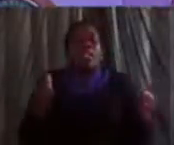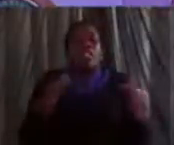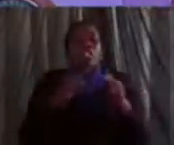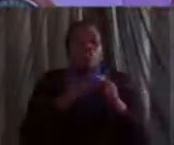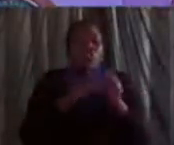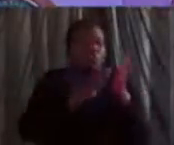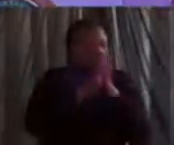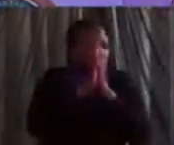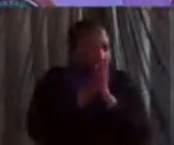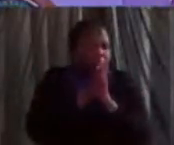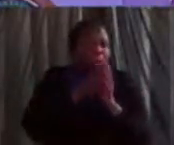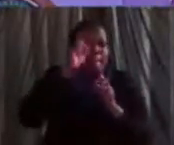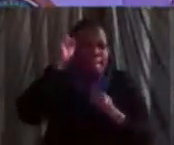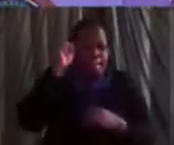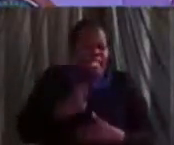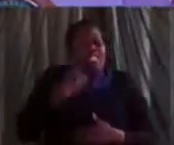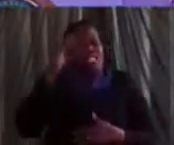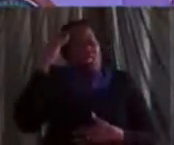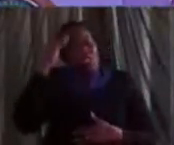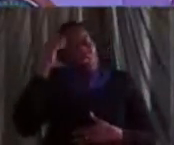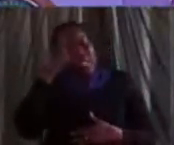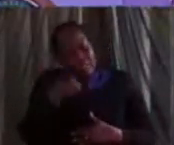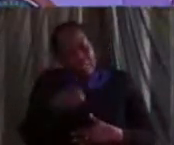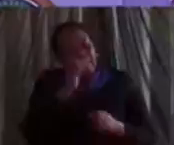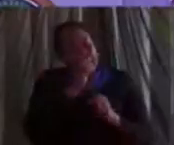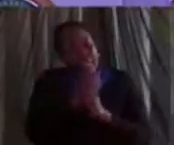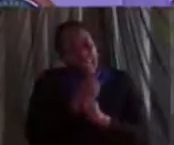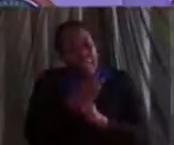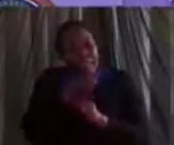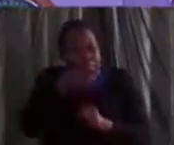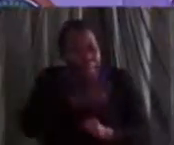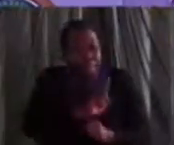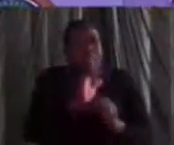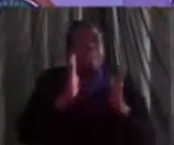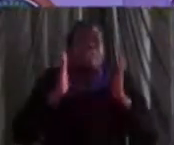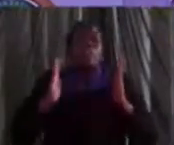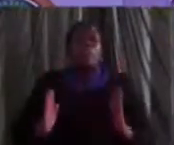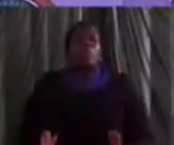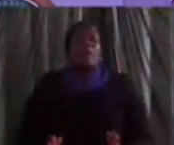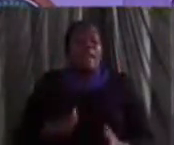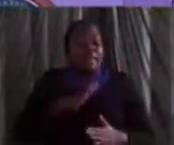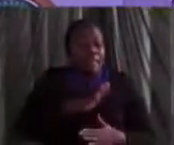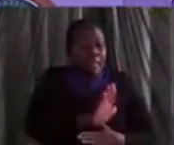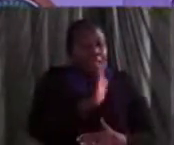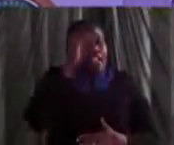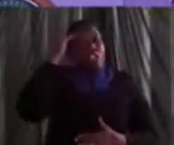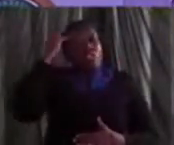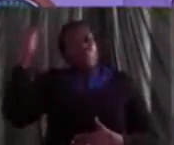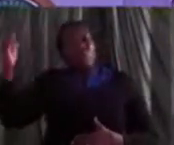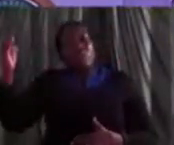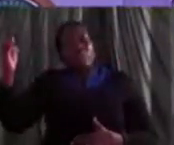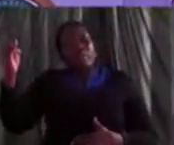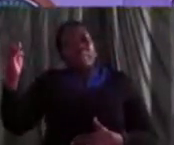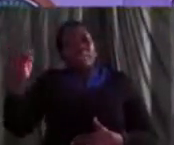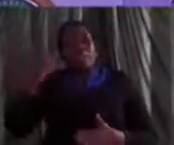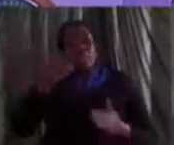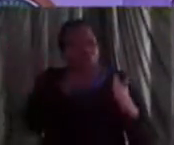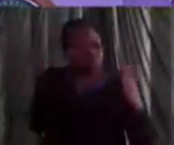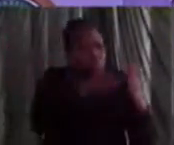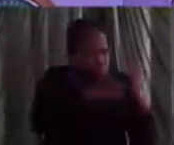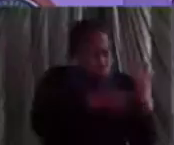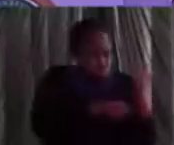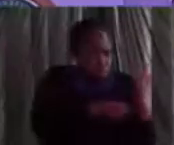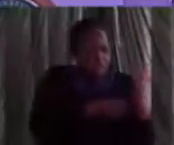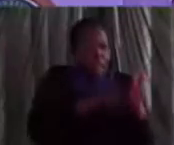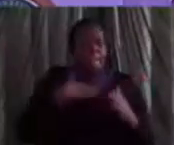You must recognize them, their humanity, their personality, their issues, etc., etc. I remember in